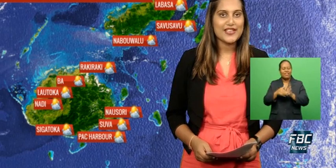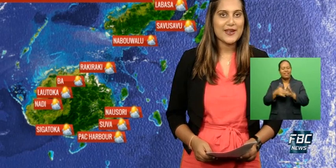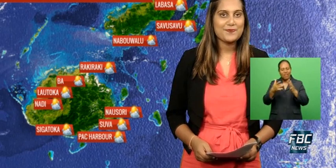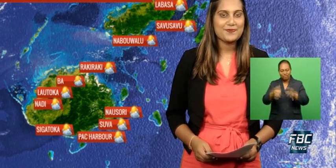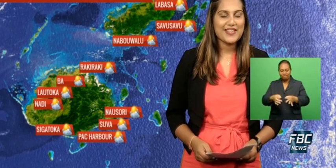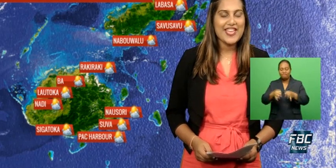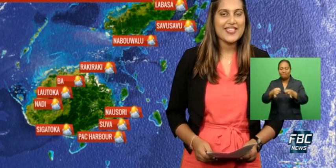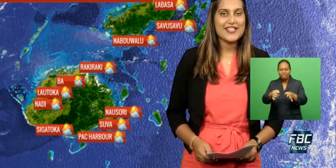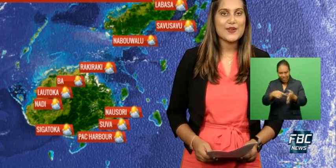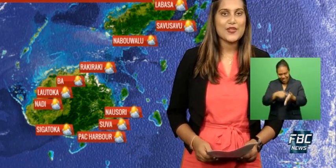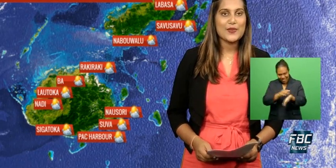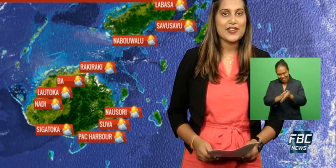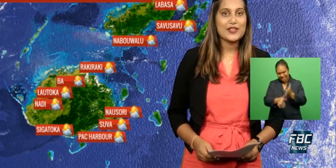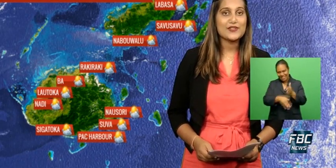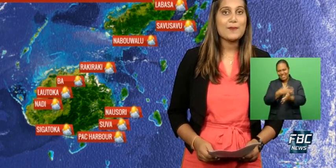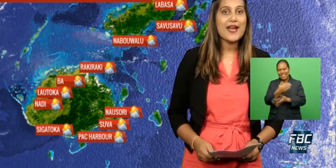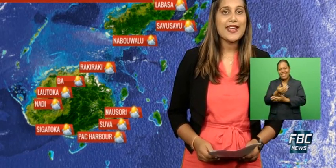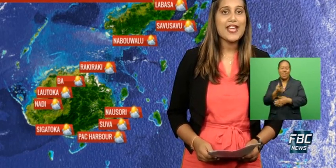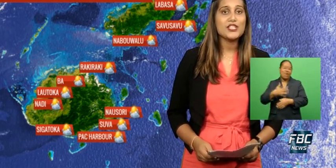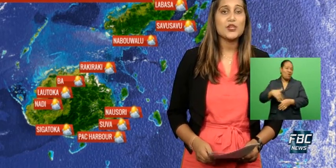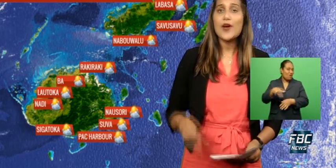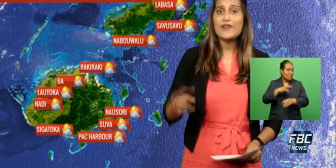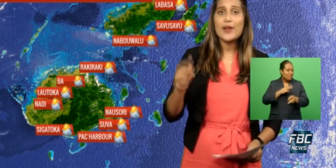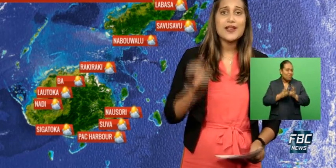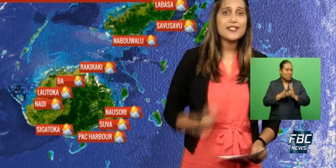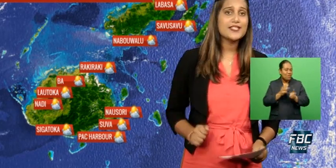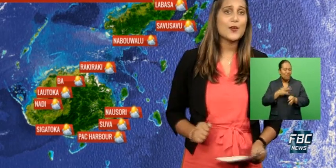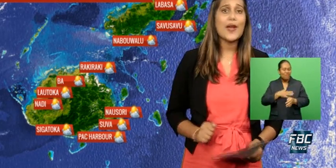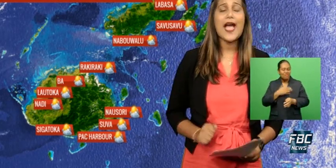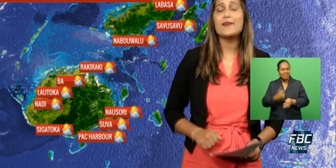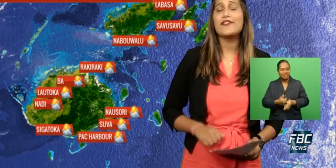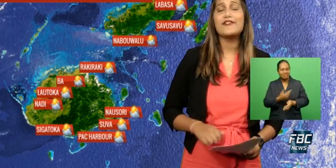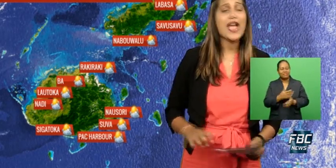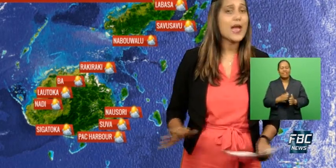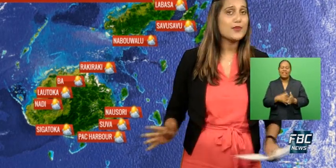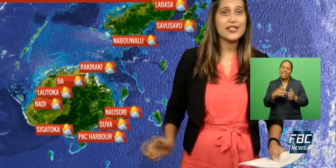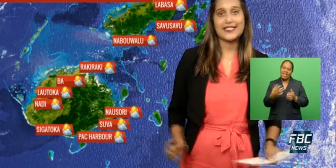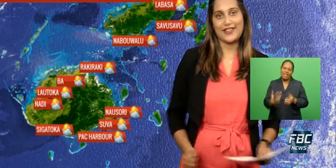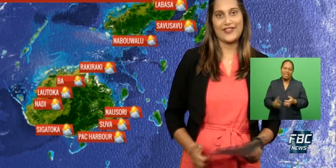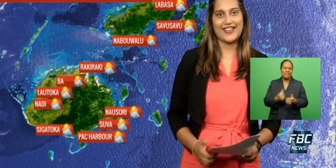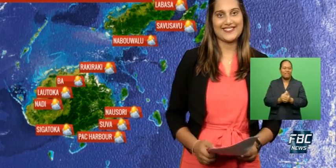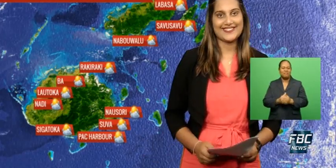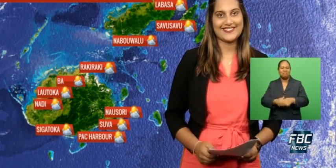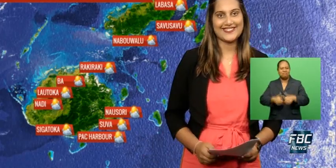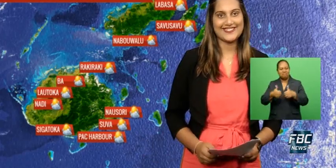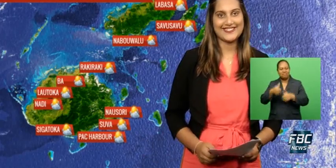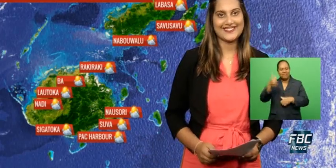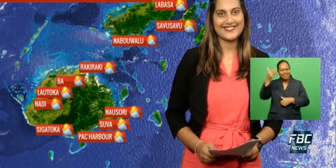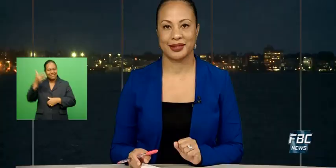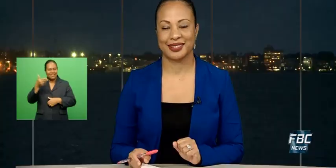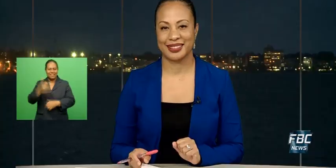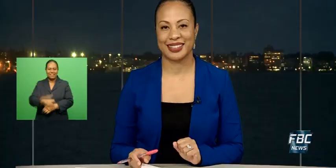for Thursday. That's all the weather news from my end. You are fabulous, so have a fabulous evening.